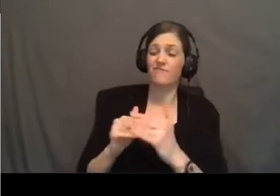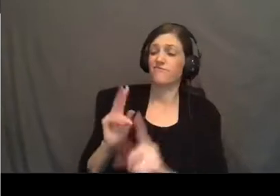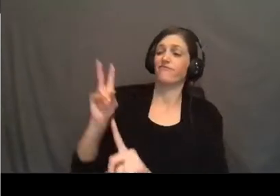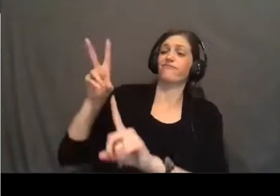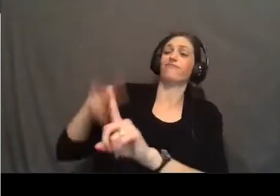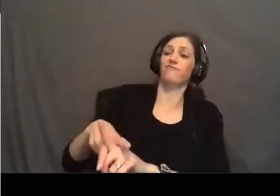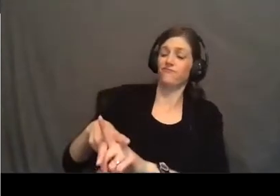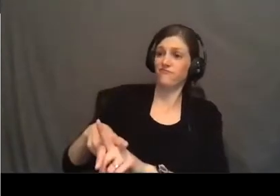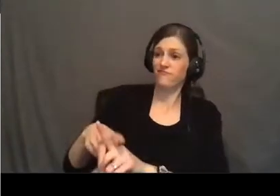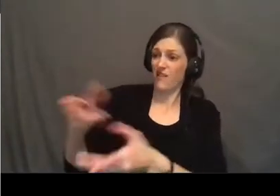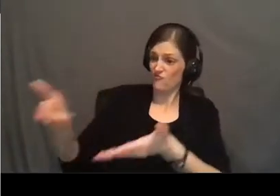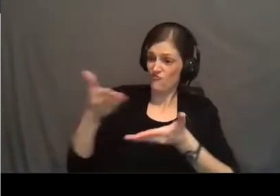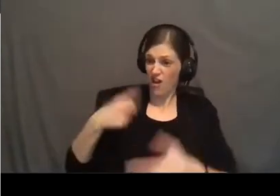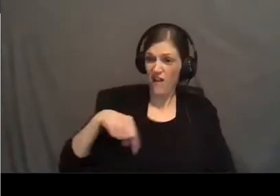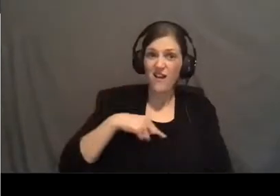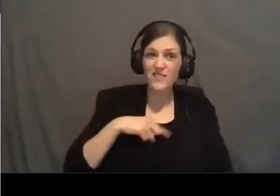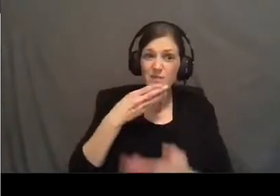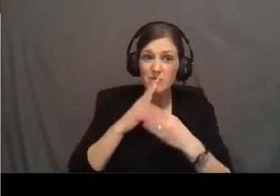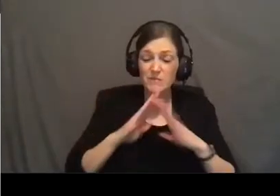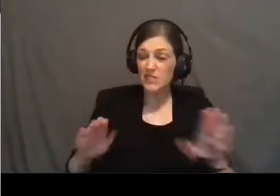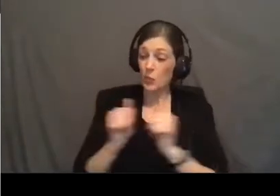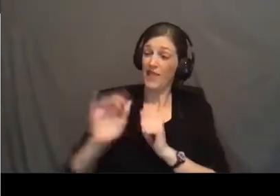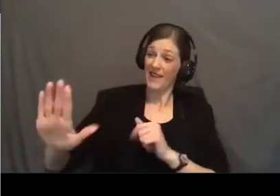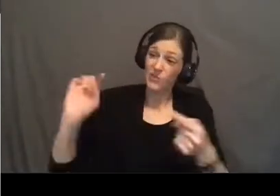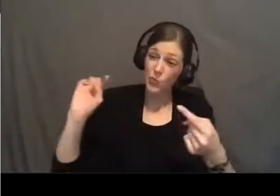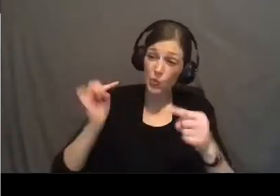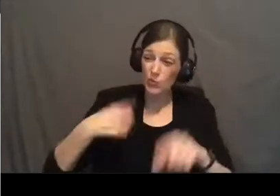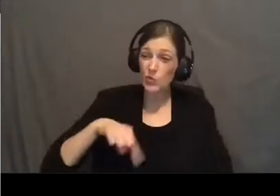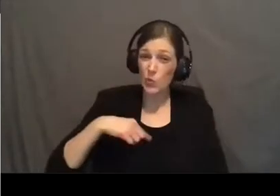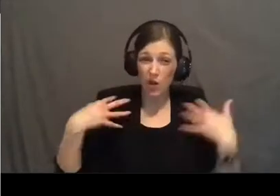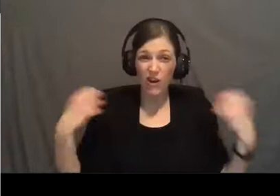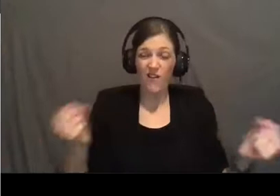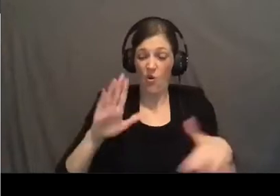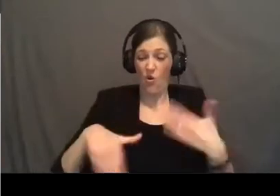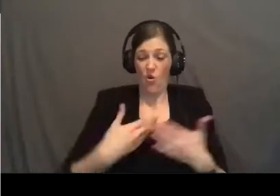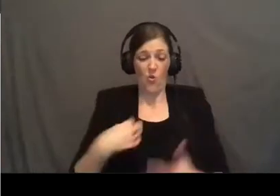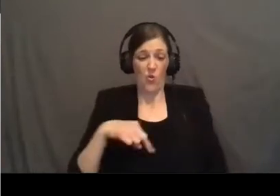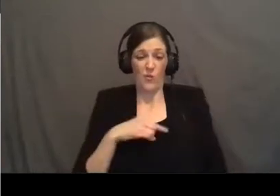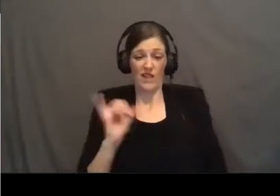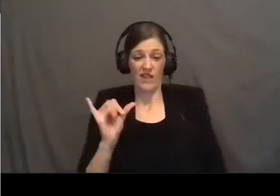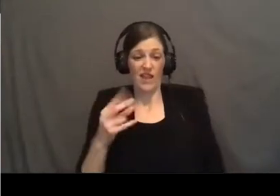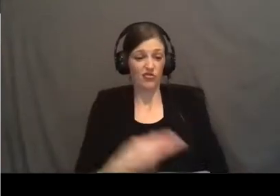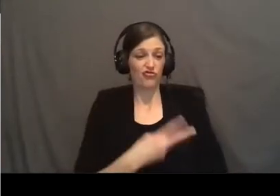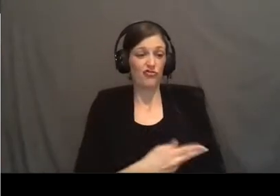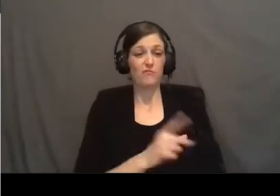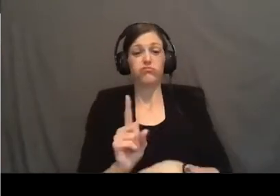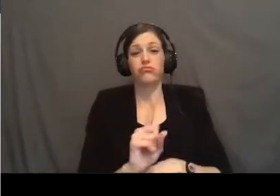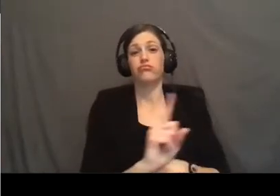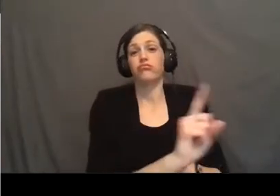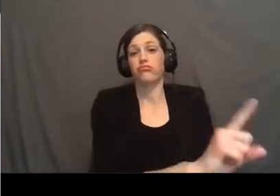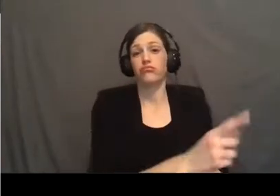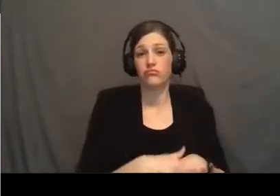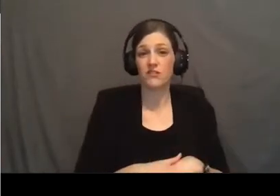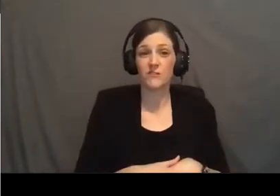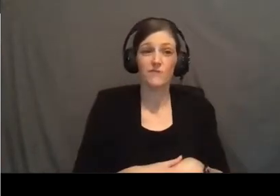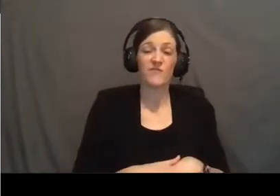that brought us peace and with his wounds we are healed. All we like sheep have gone astray we have turned everyone to